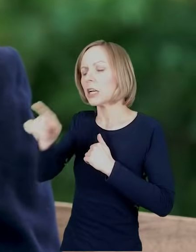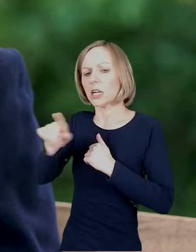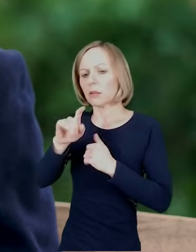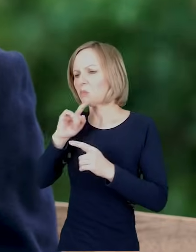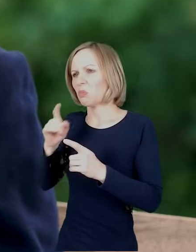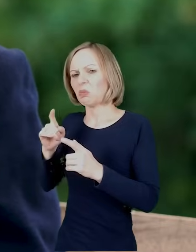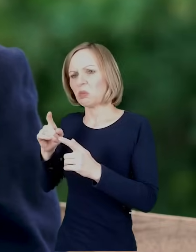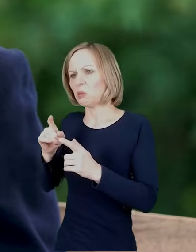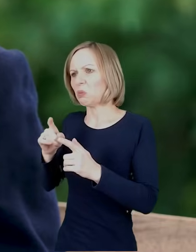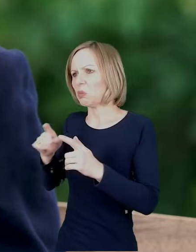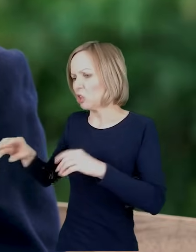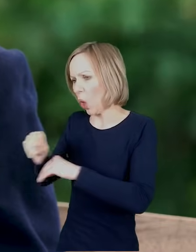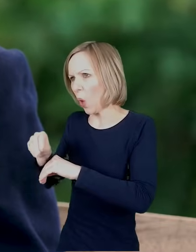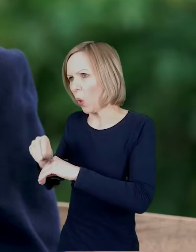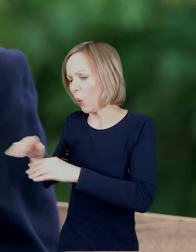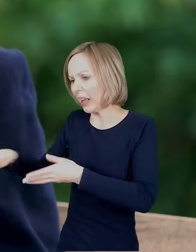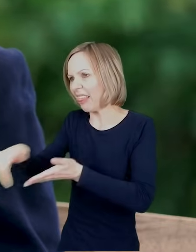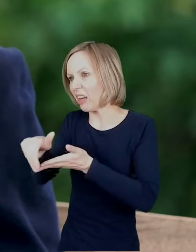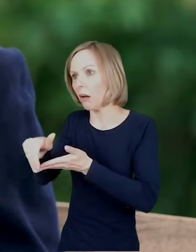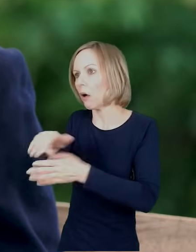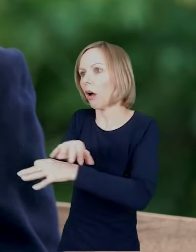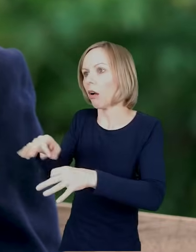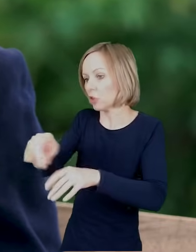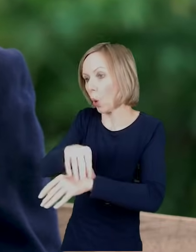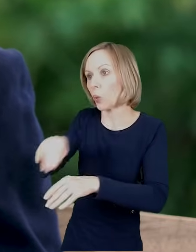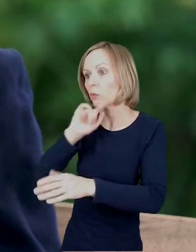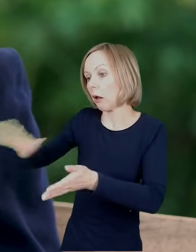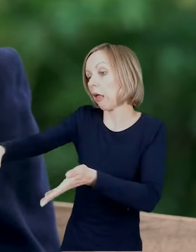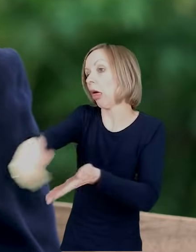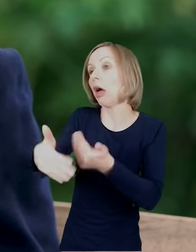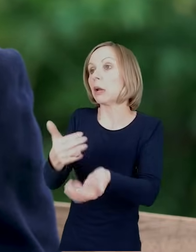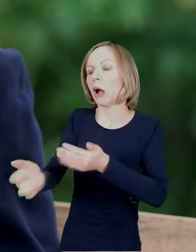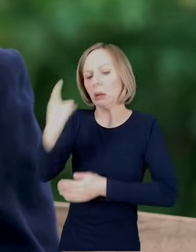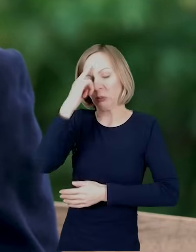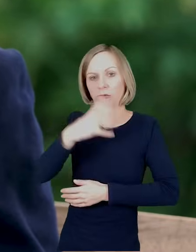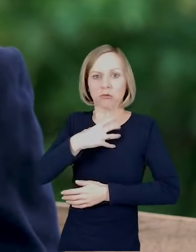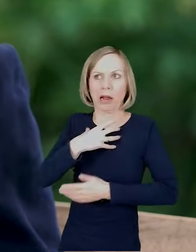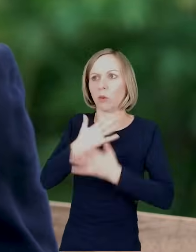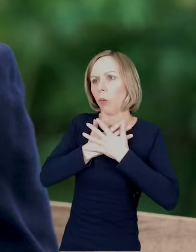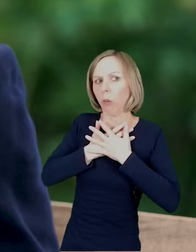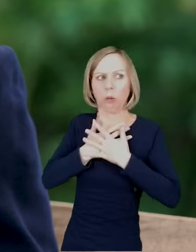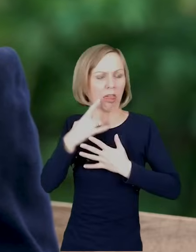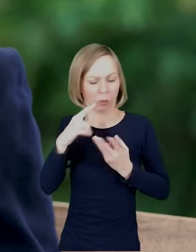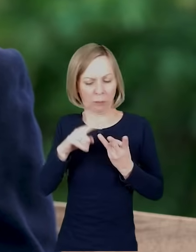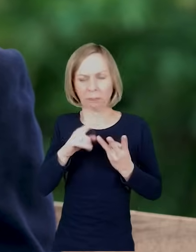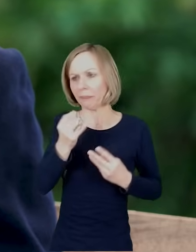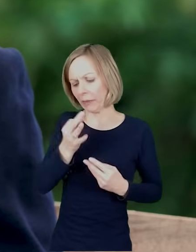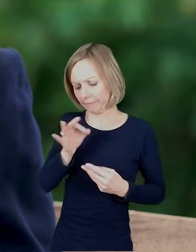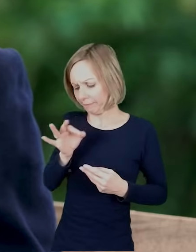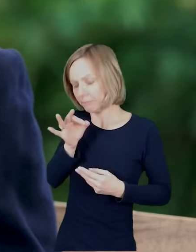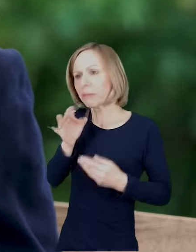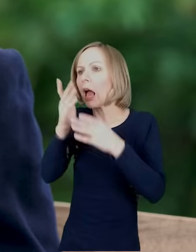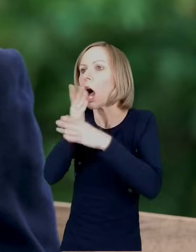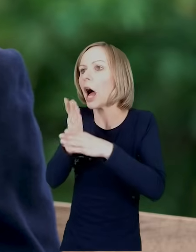where you did not sow and gathering where you did not scatter seed. So I was afraid. And I went and hid your talent in